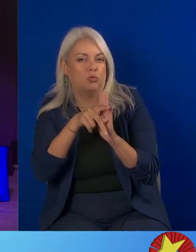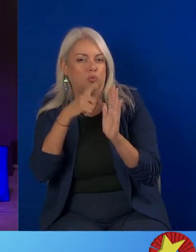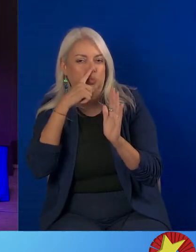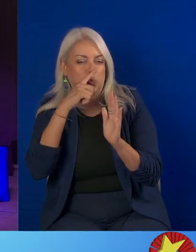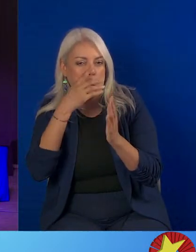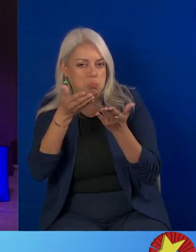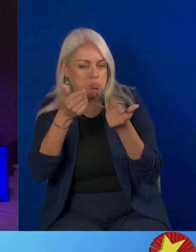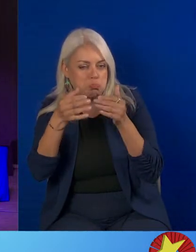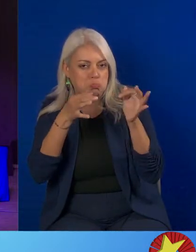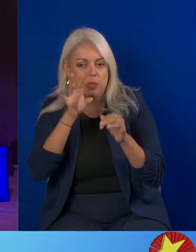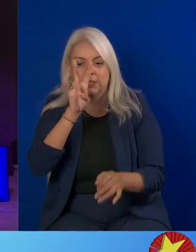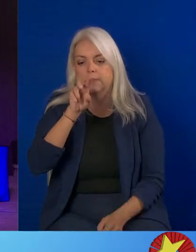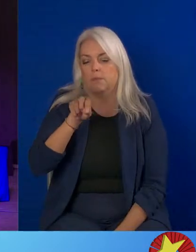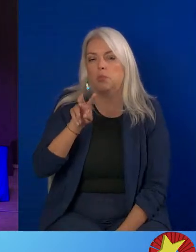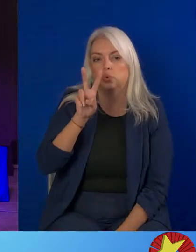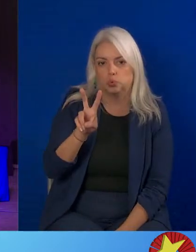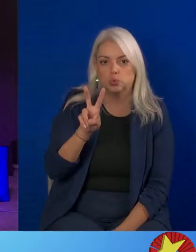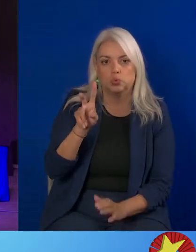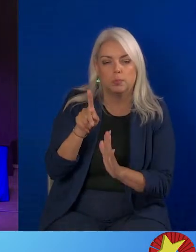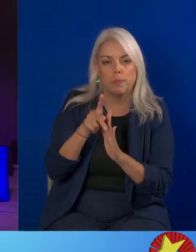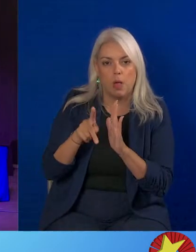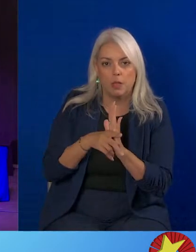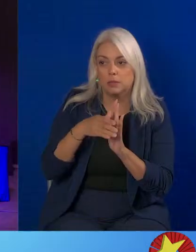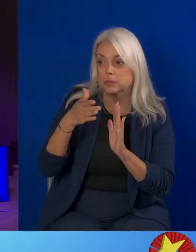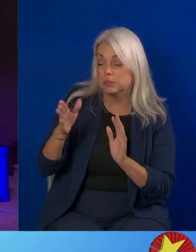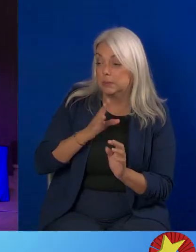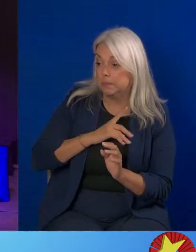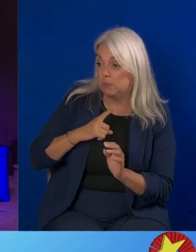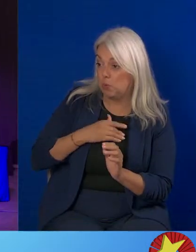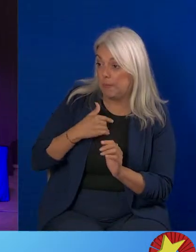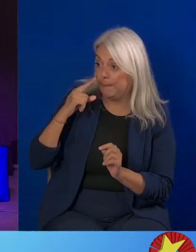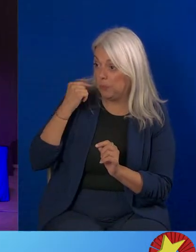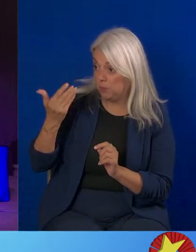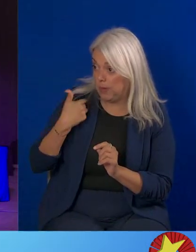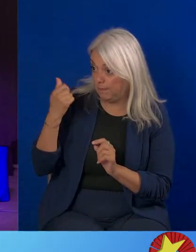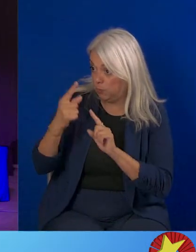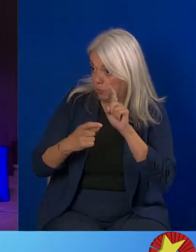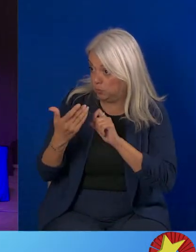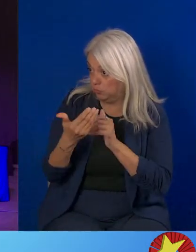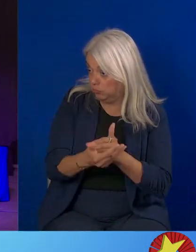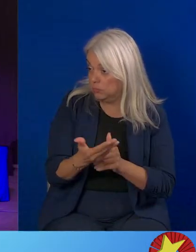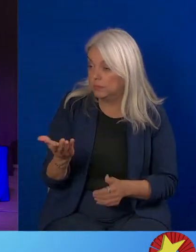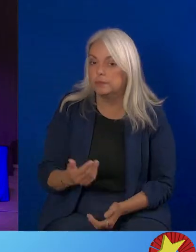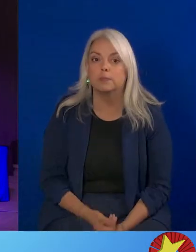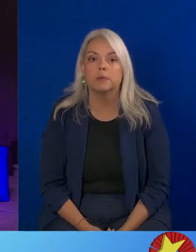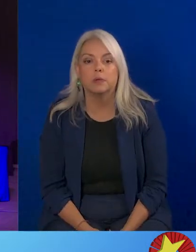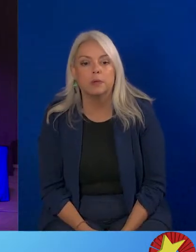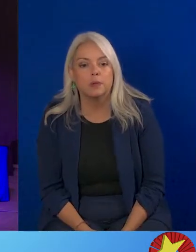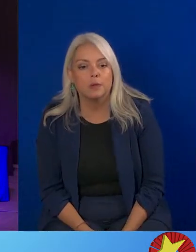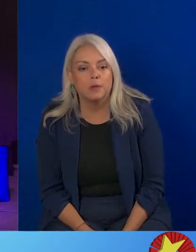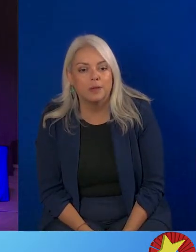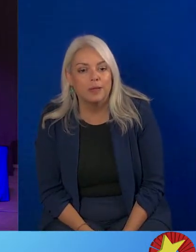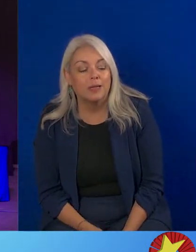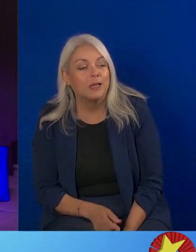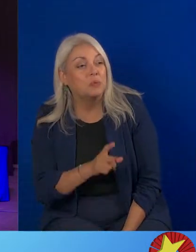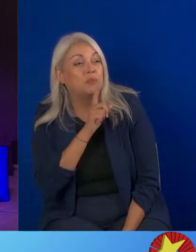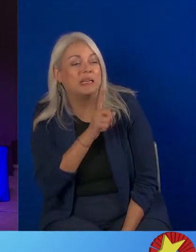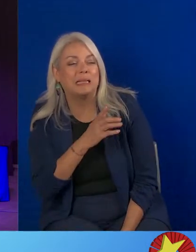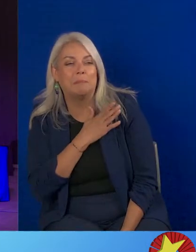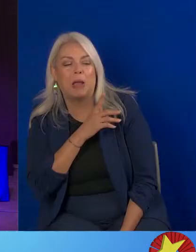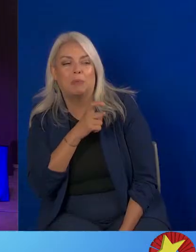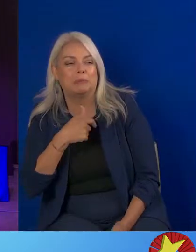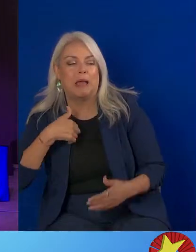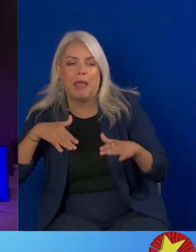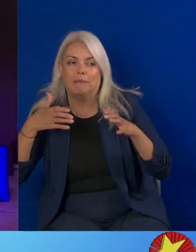Board member, do you have questions for Maria on these policies? I think the question was I hadn't had a chance to read them. That was